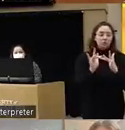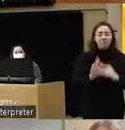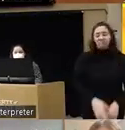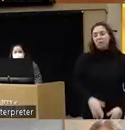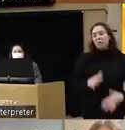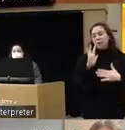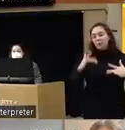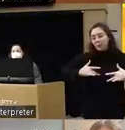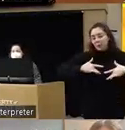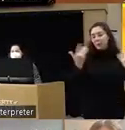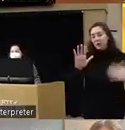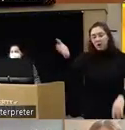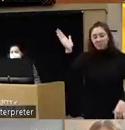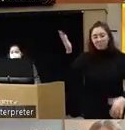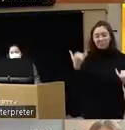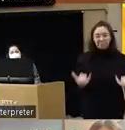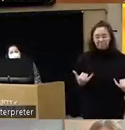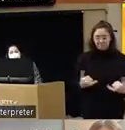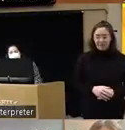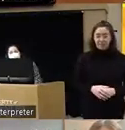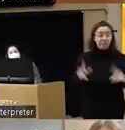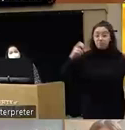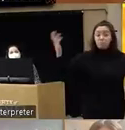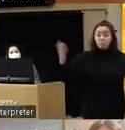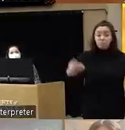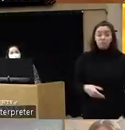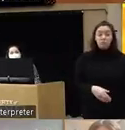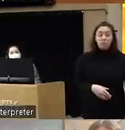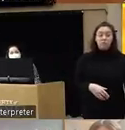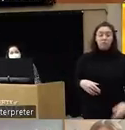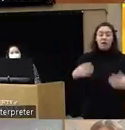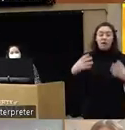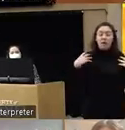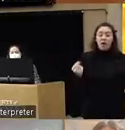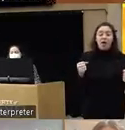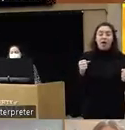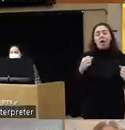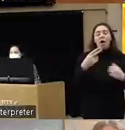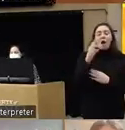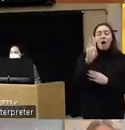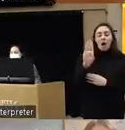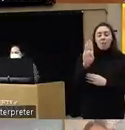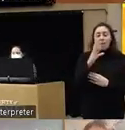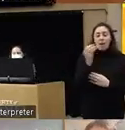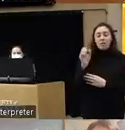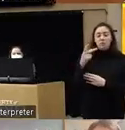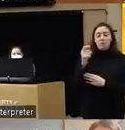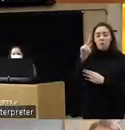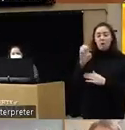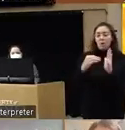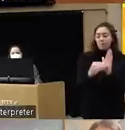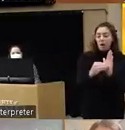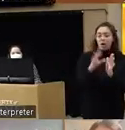very excited for her session today, which is entitled The Hub and Spoke Model for Pediatric Mental Health Care, which will be